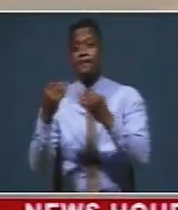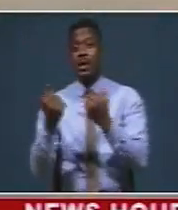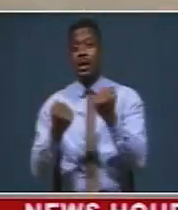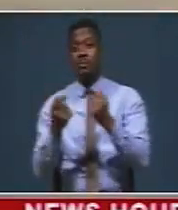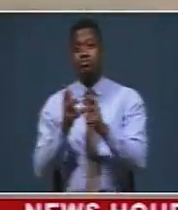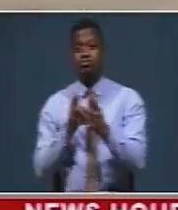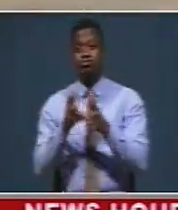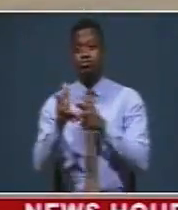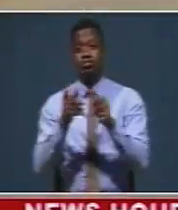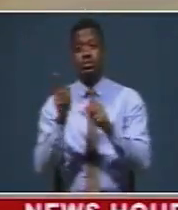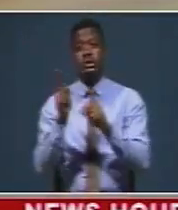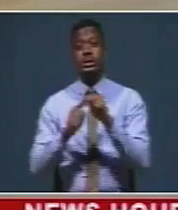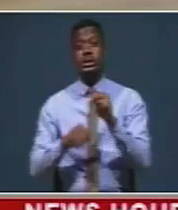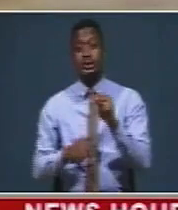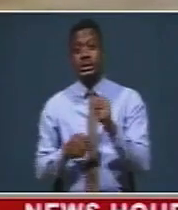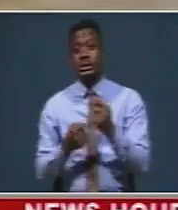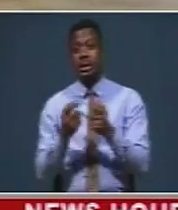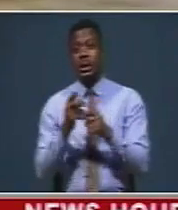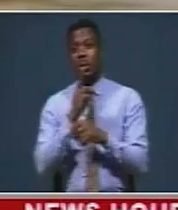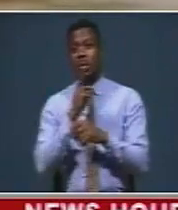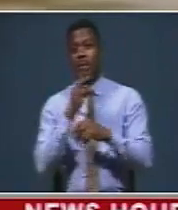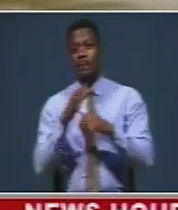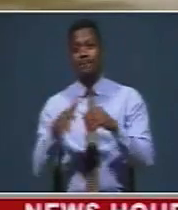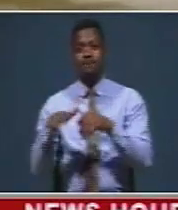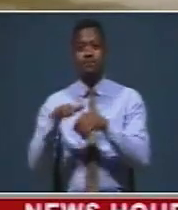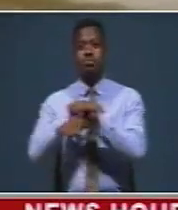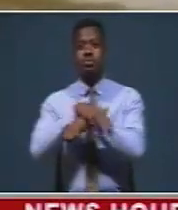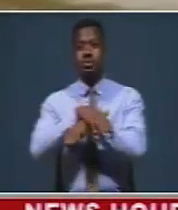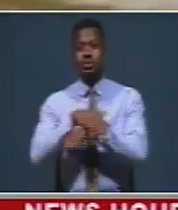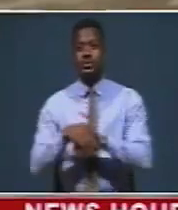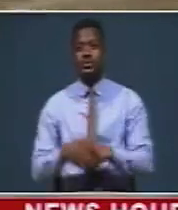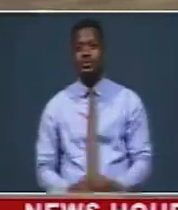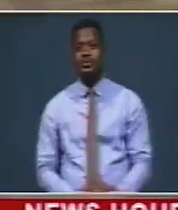sheep were carried away by the water.